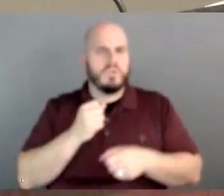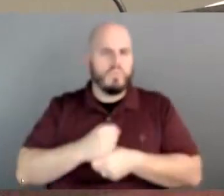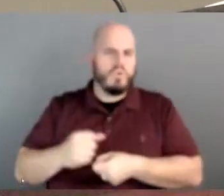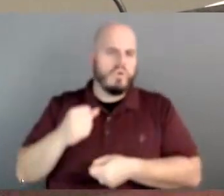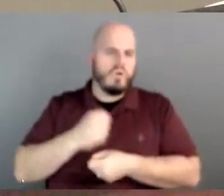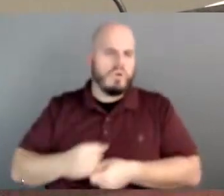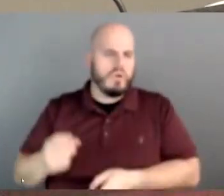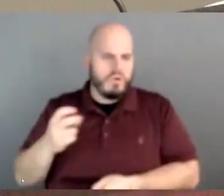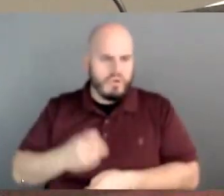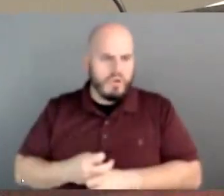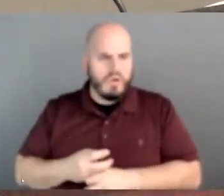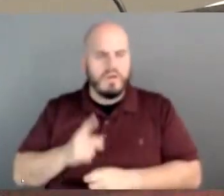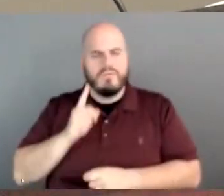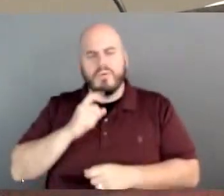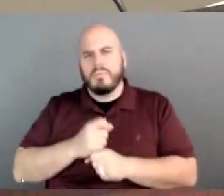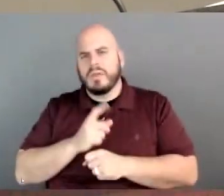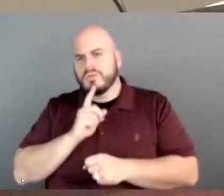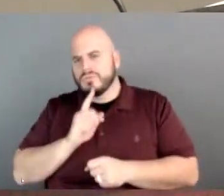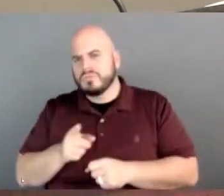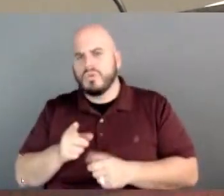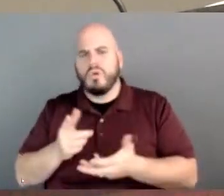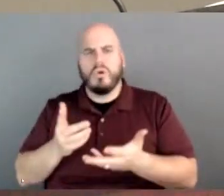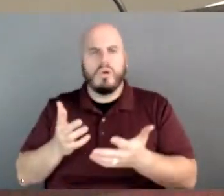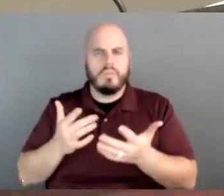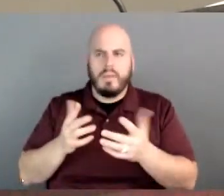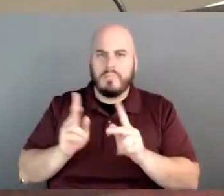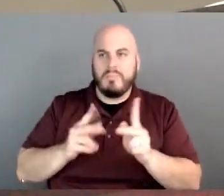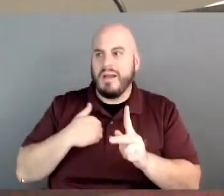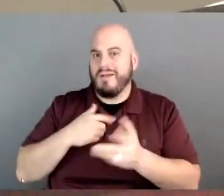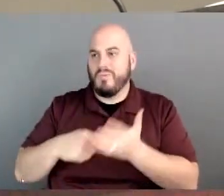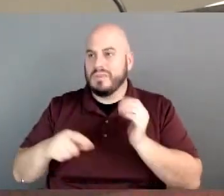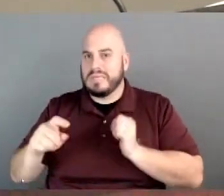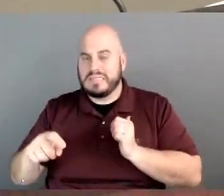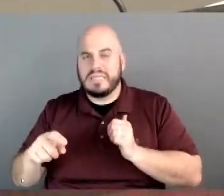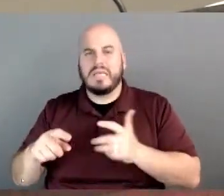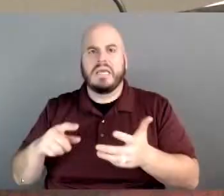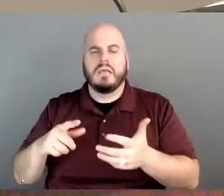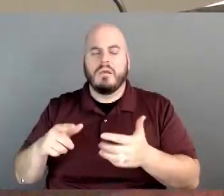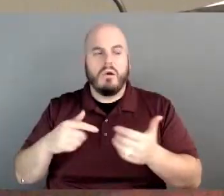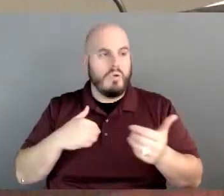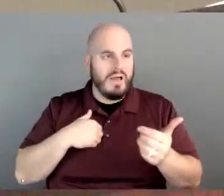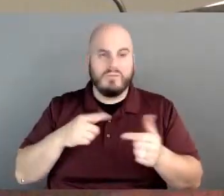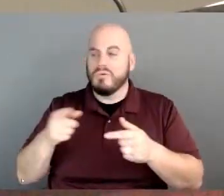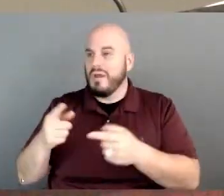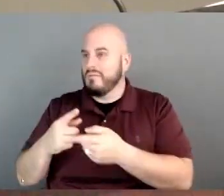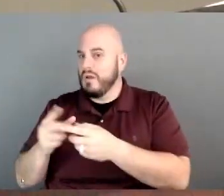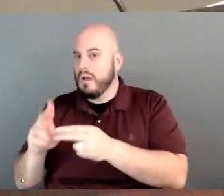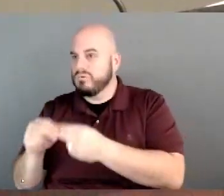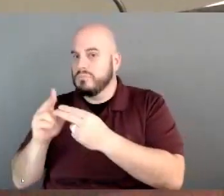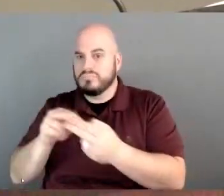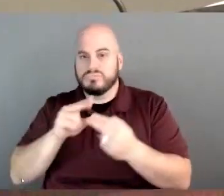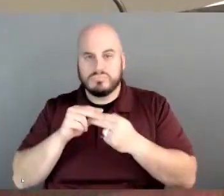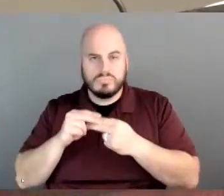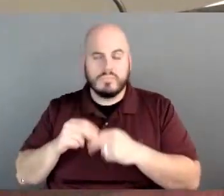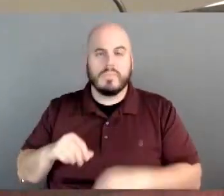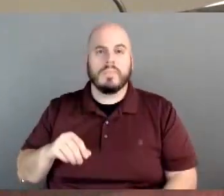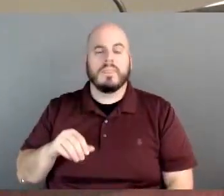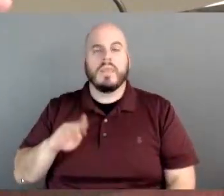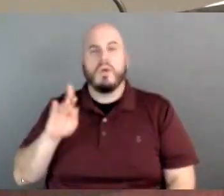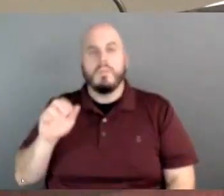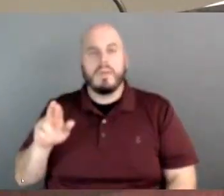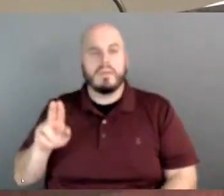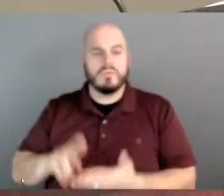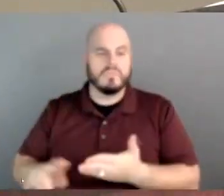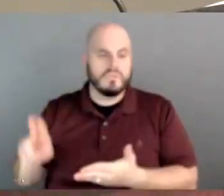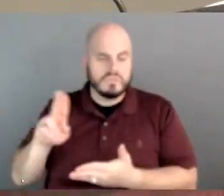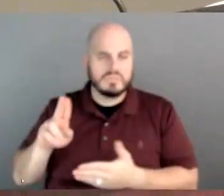public health district to the Family of Faith Worship Center, Bailey University, World Hunger Relief, Mission